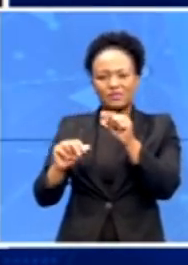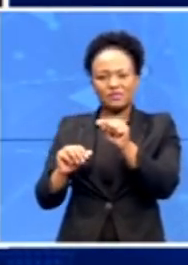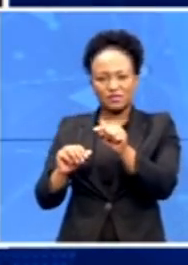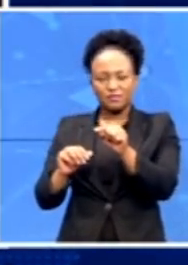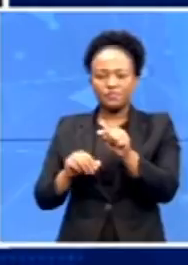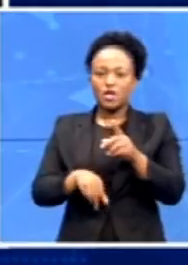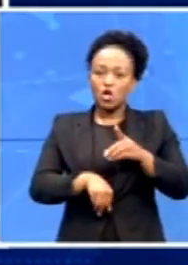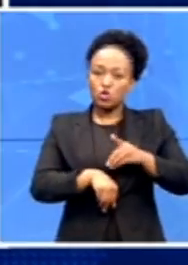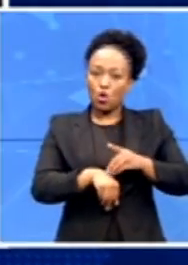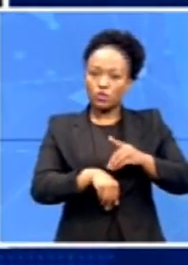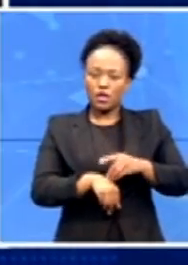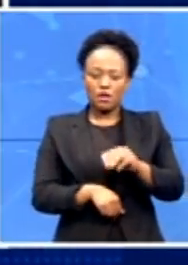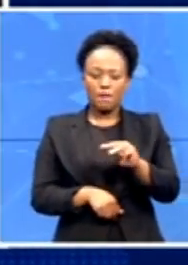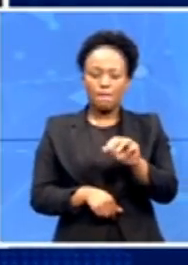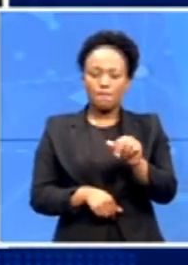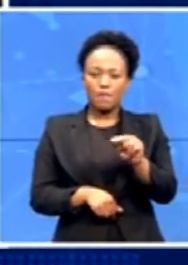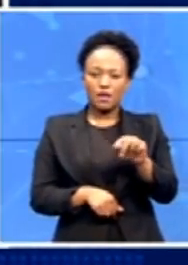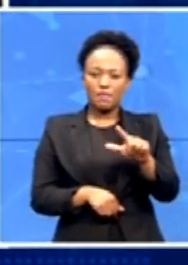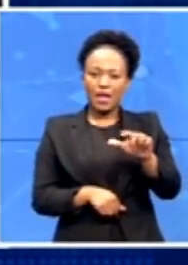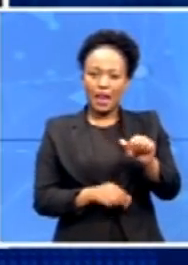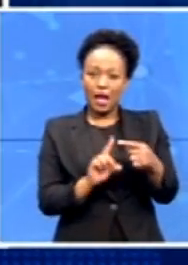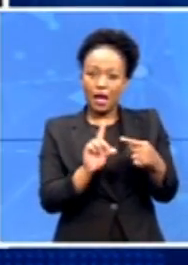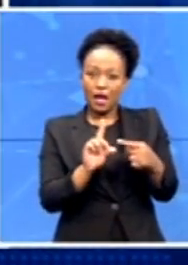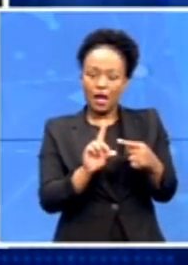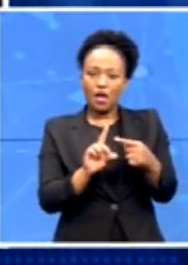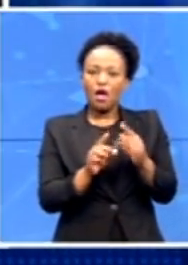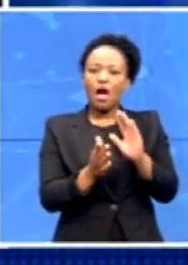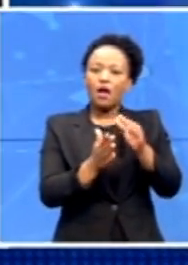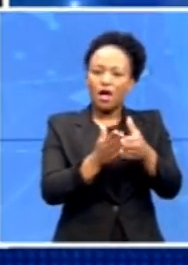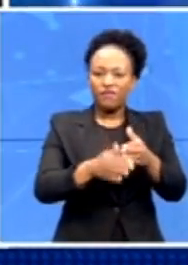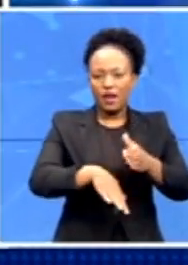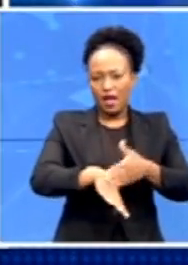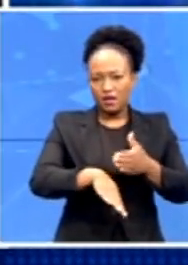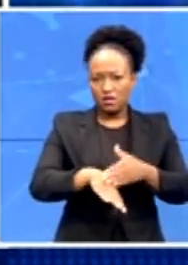that evening. Do you confirm the content, Mr. Jacobus?